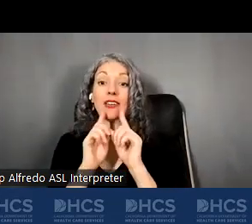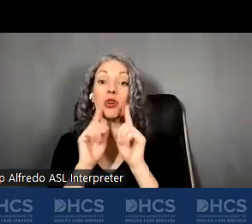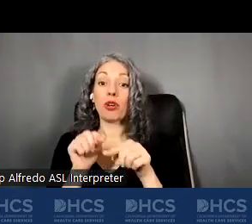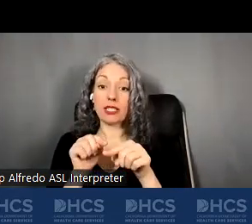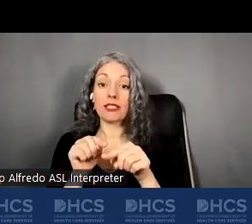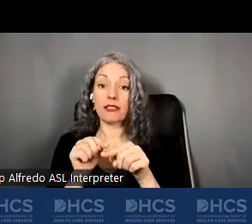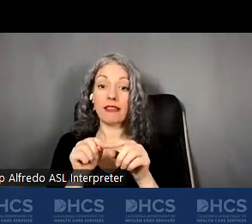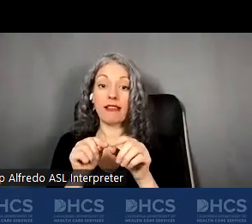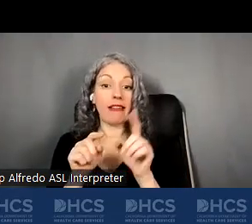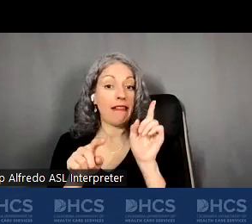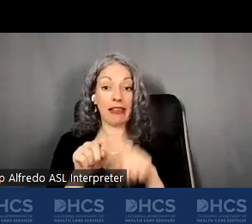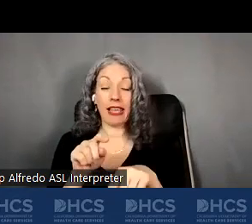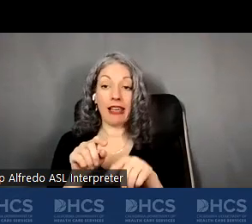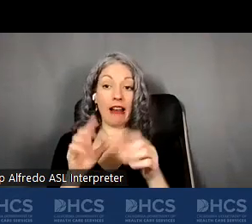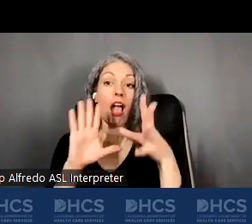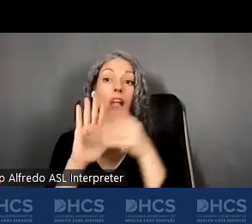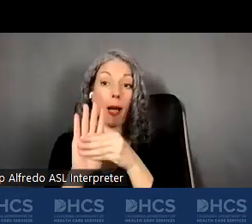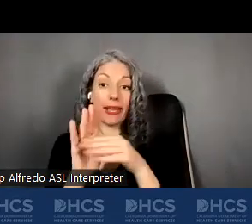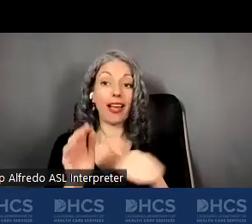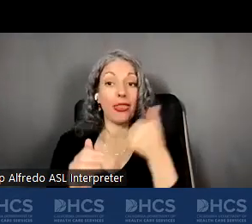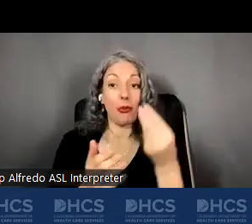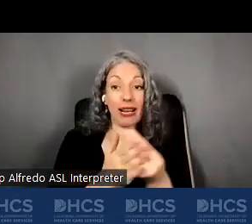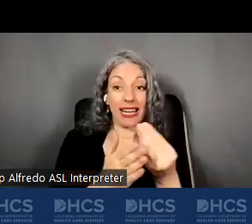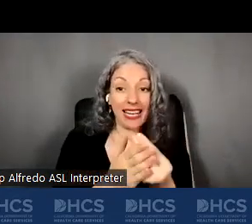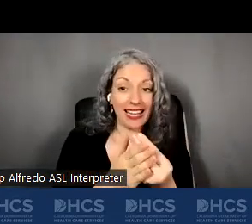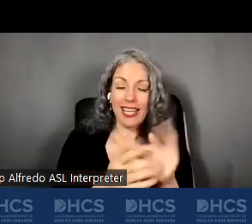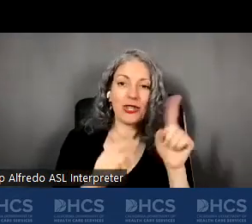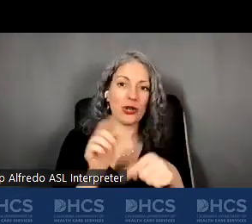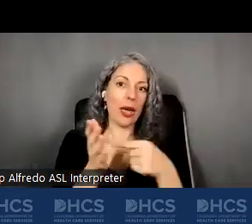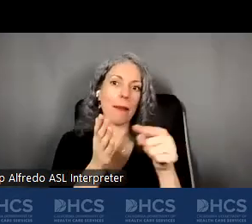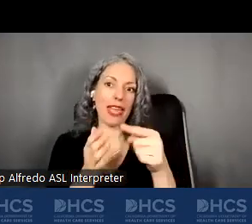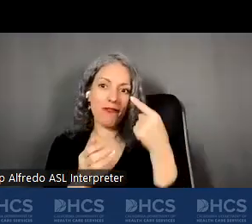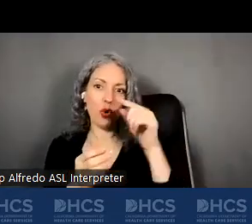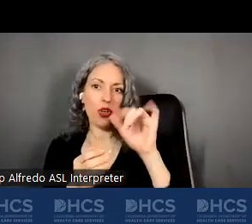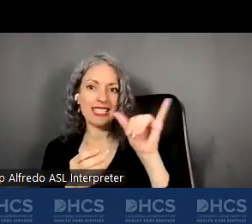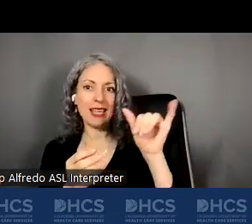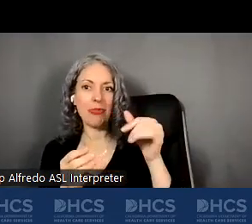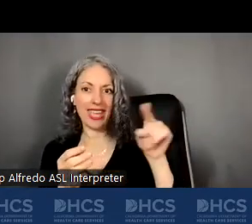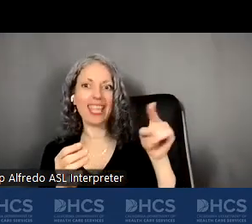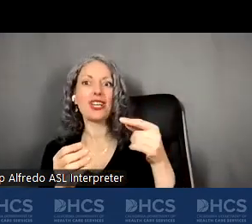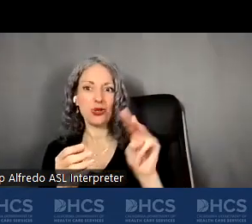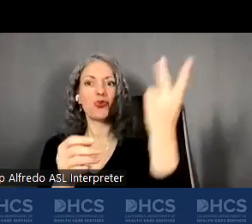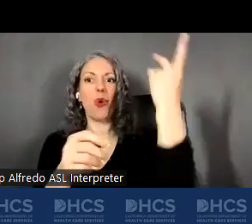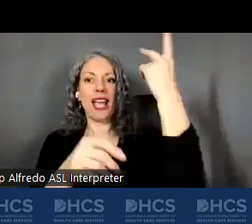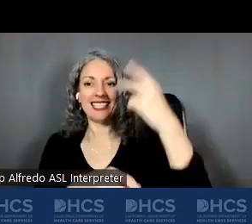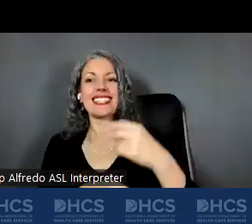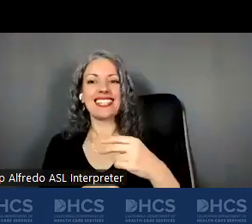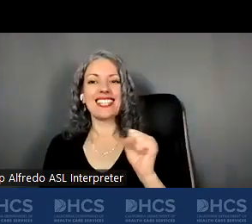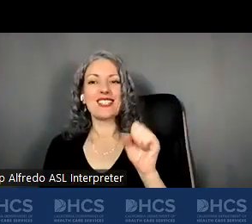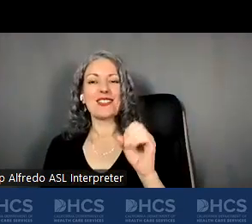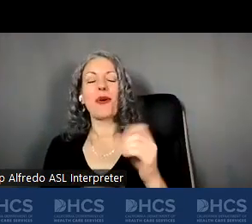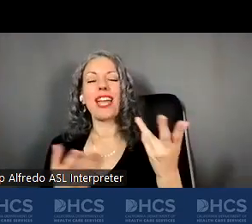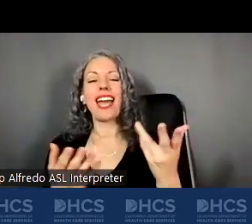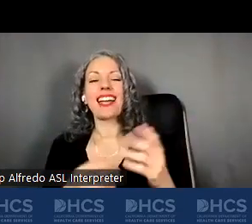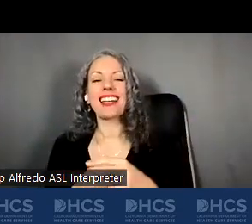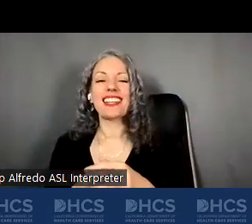other funding. Basically just saying that you can't pay for the same thing twice, right? So that's